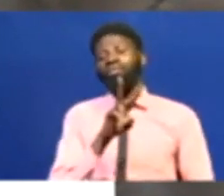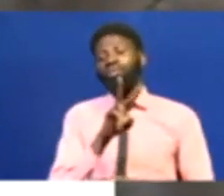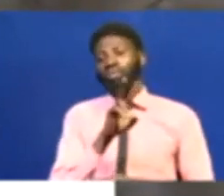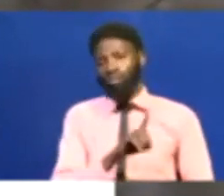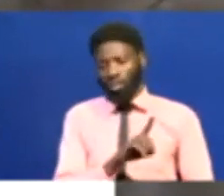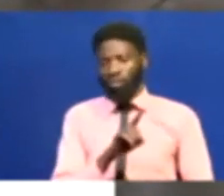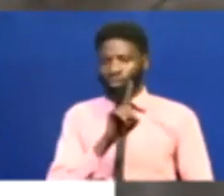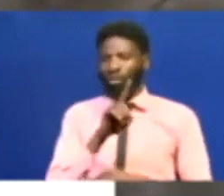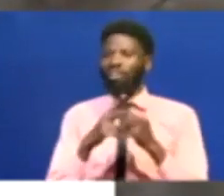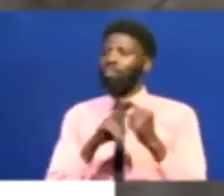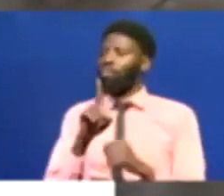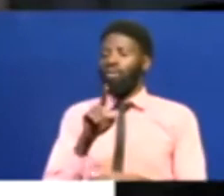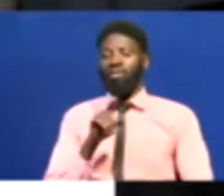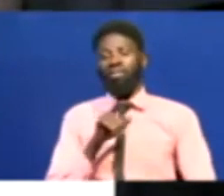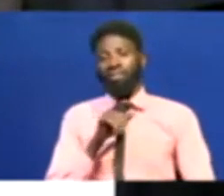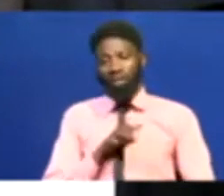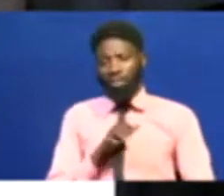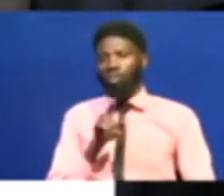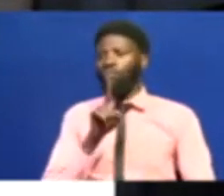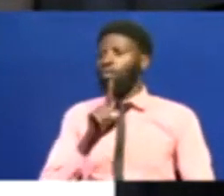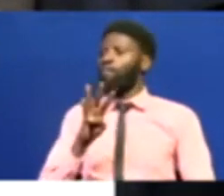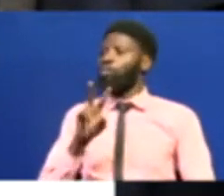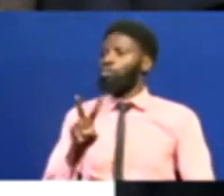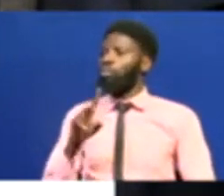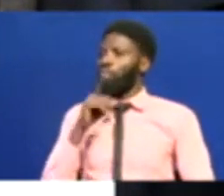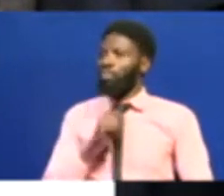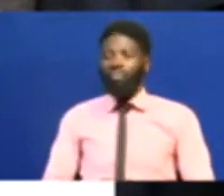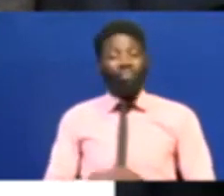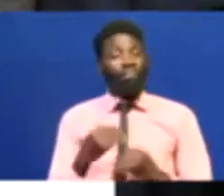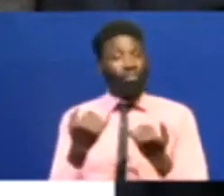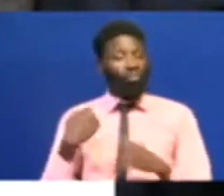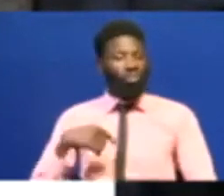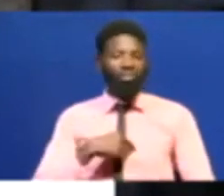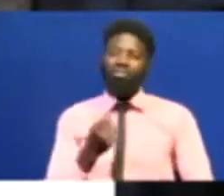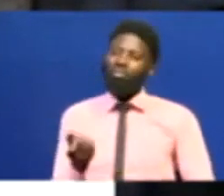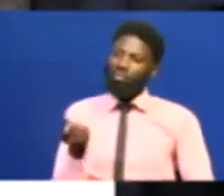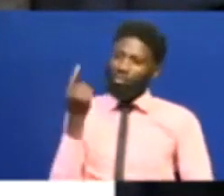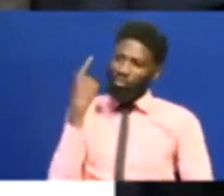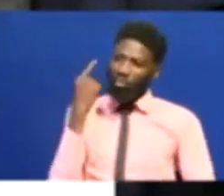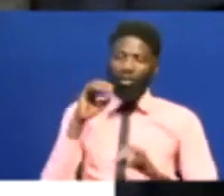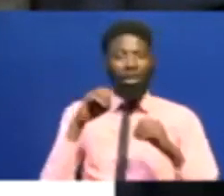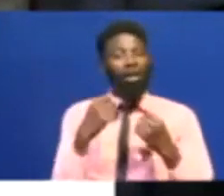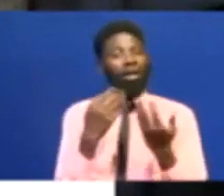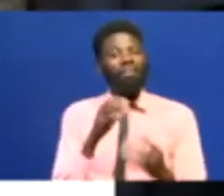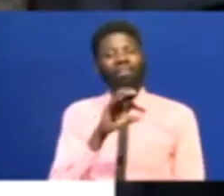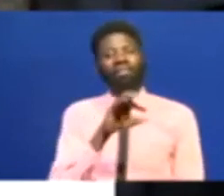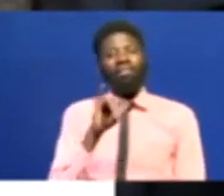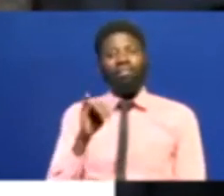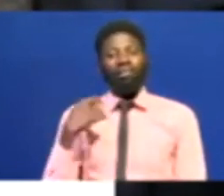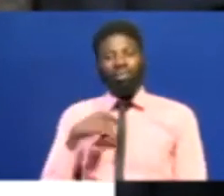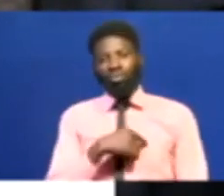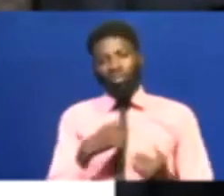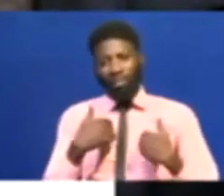female and 142 male. Now we are able to understand how many CCIs we have in